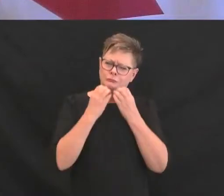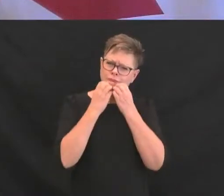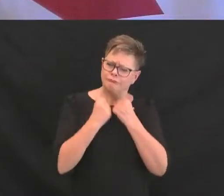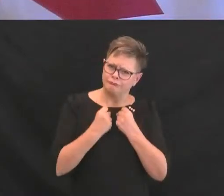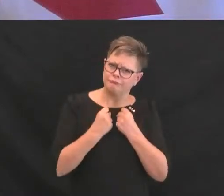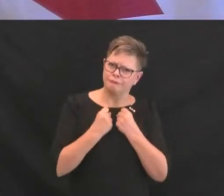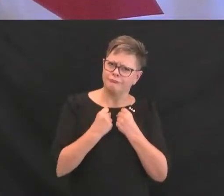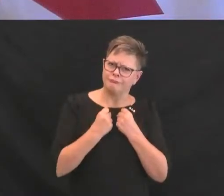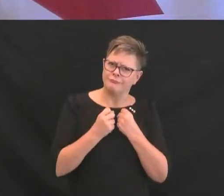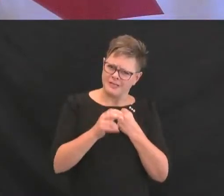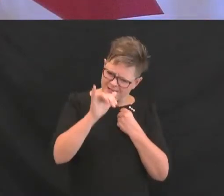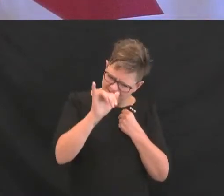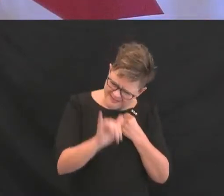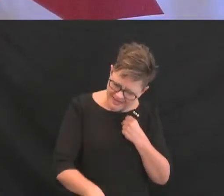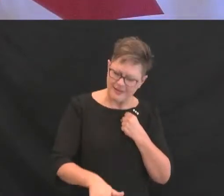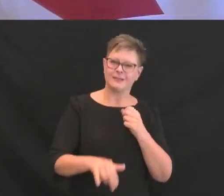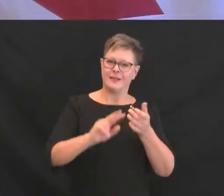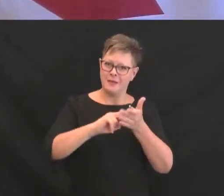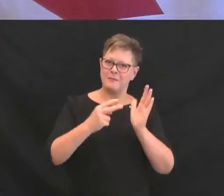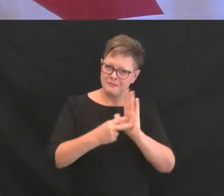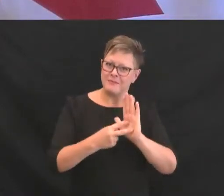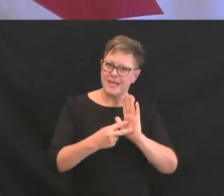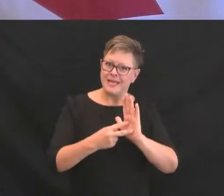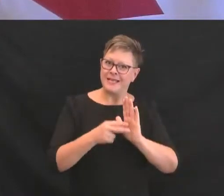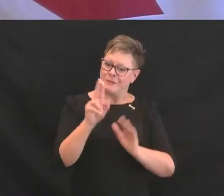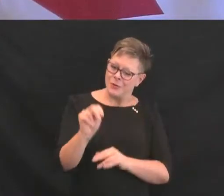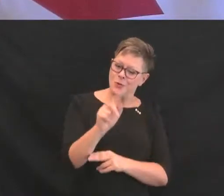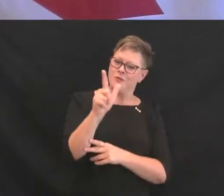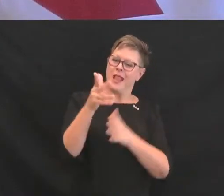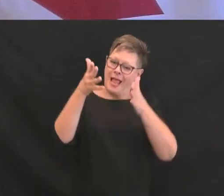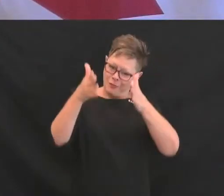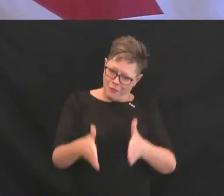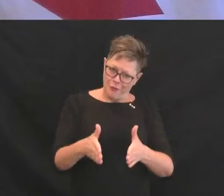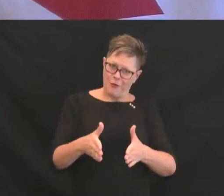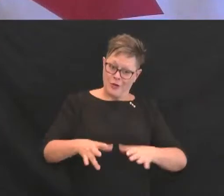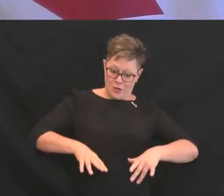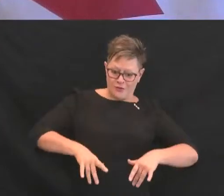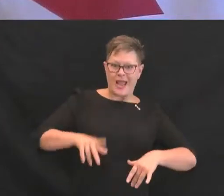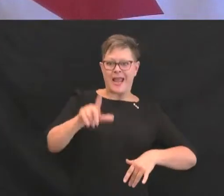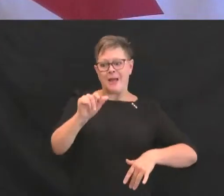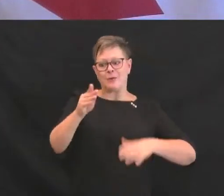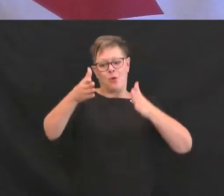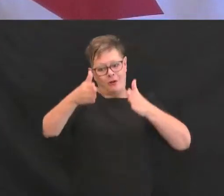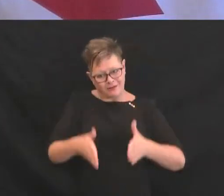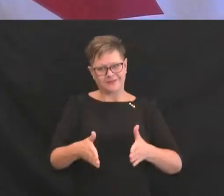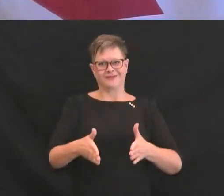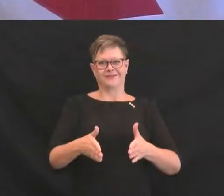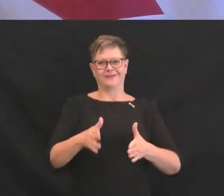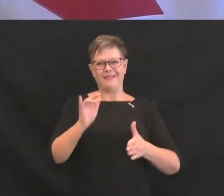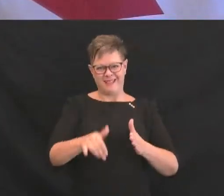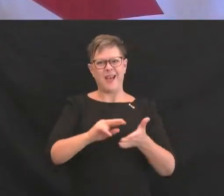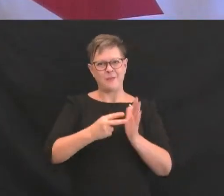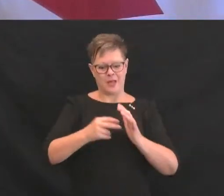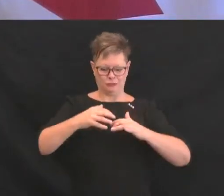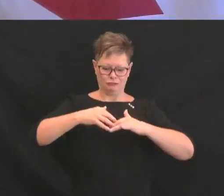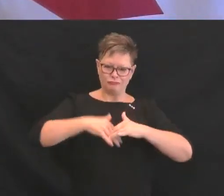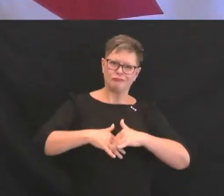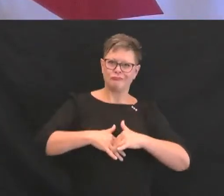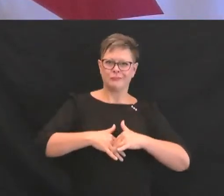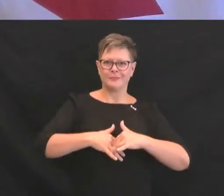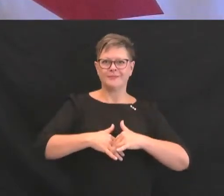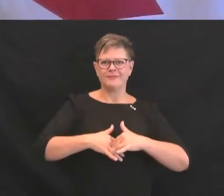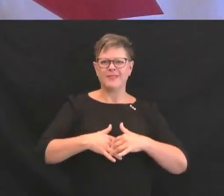truly what it means to be a Newfoundlander and Labradorian. So despite their differences in